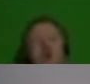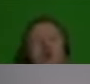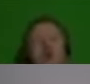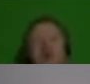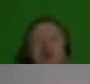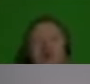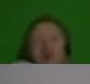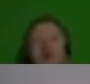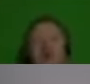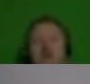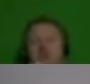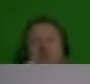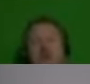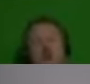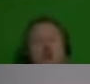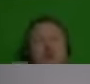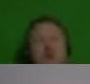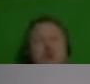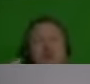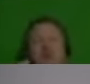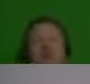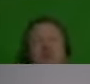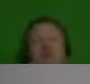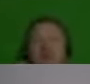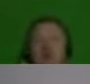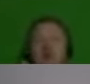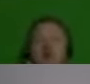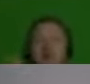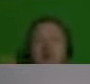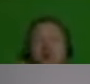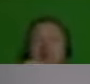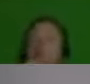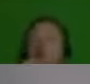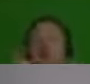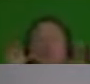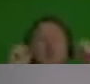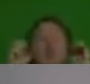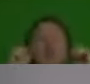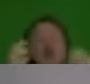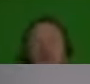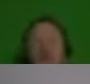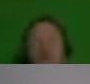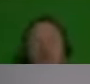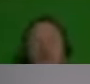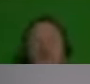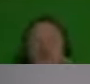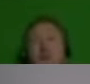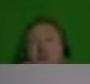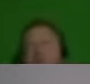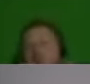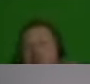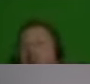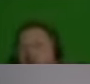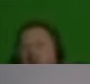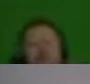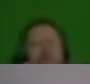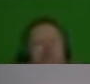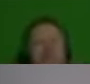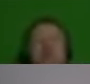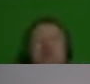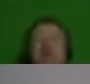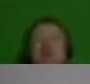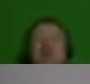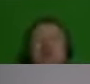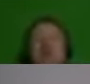Finance, very short, so he does not have the experience thereof, but he should remember, maybe he read a brief of two, but